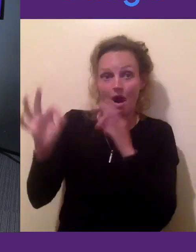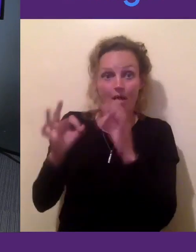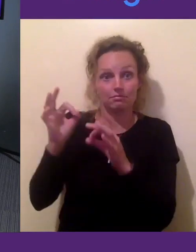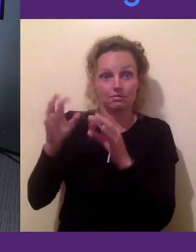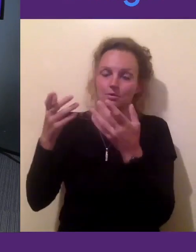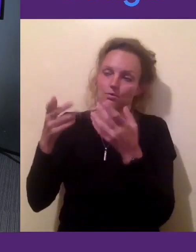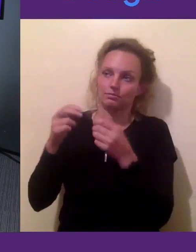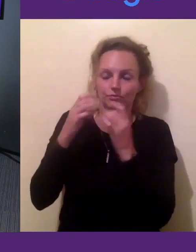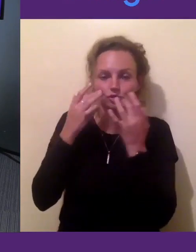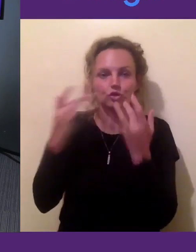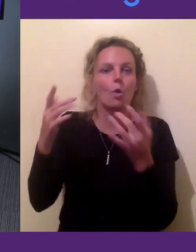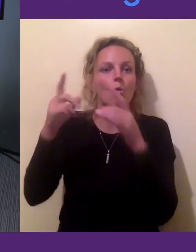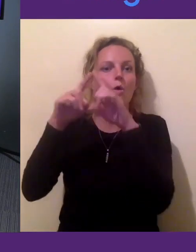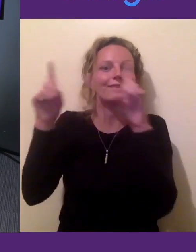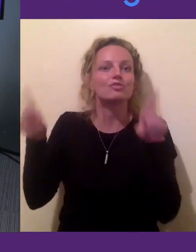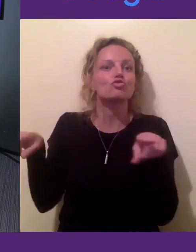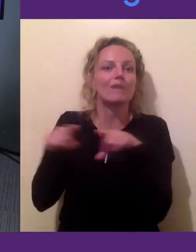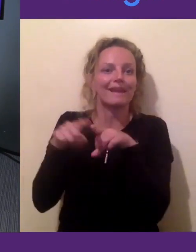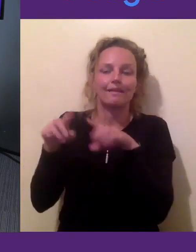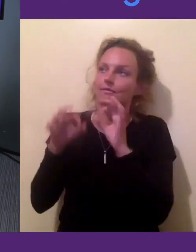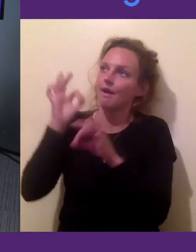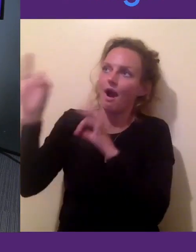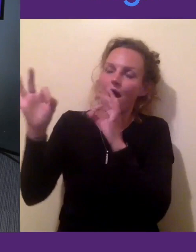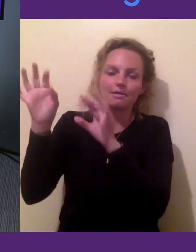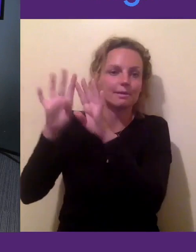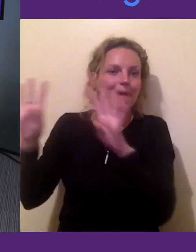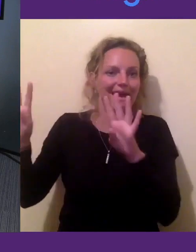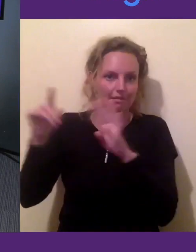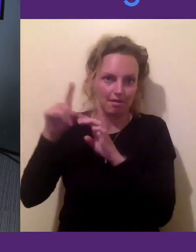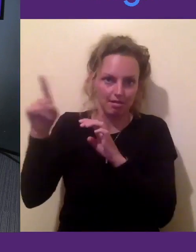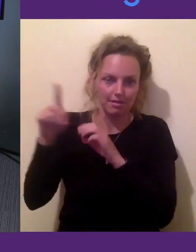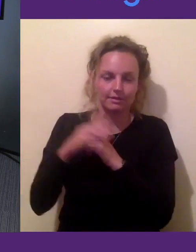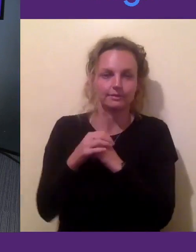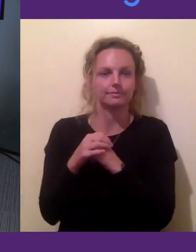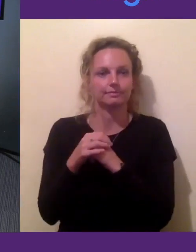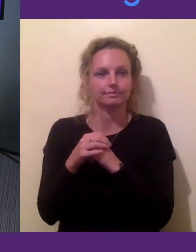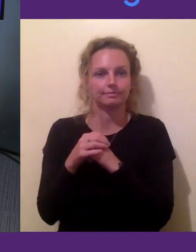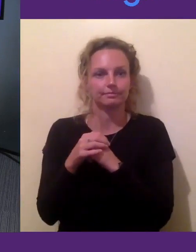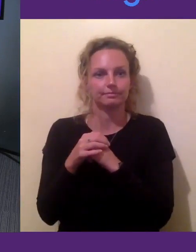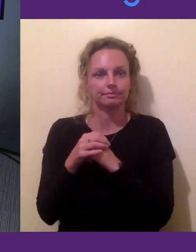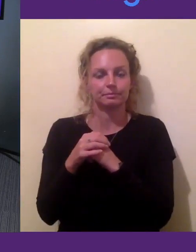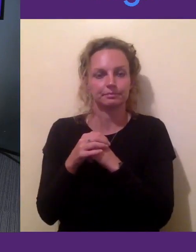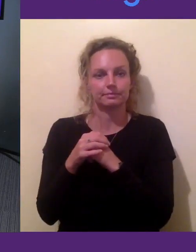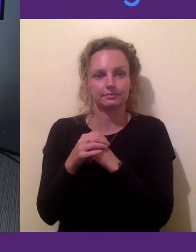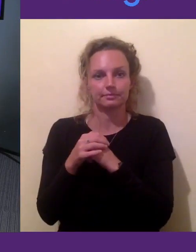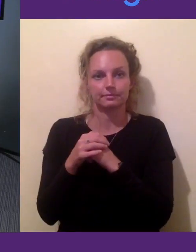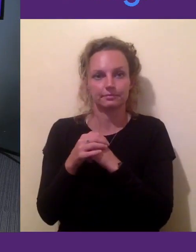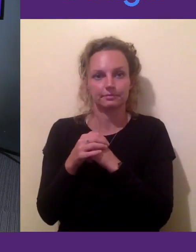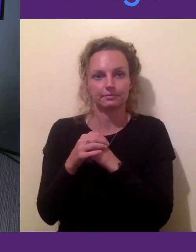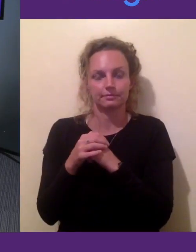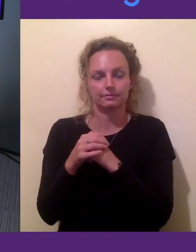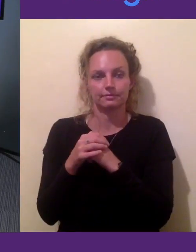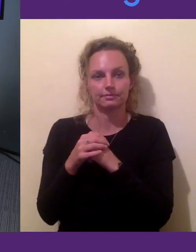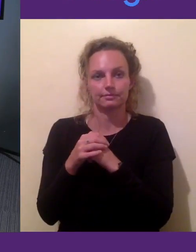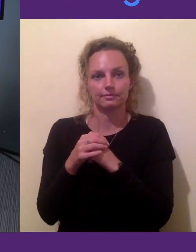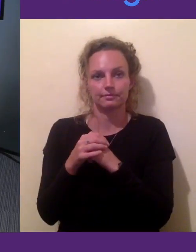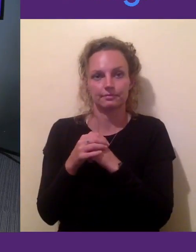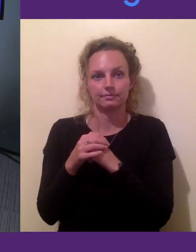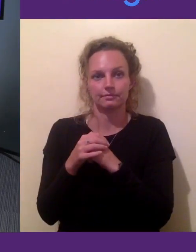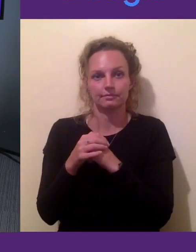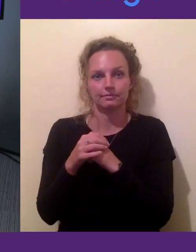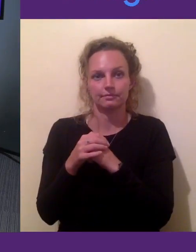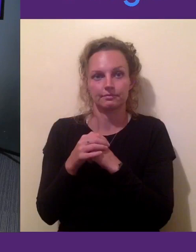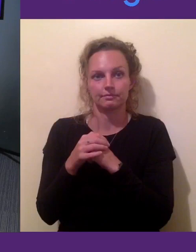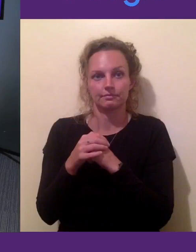panel on the screen, but I also wanted to add a little bit of how much of your your accessibility policy